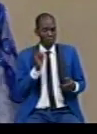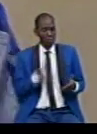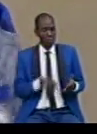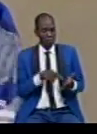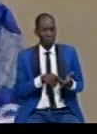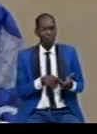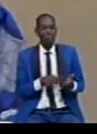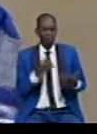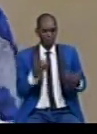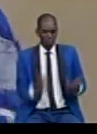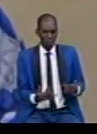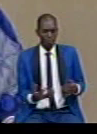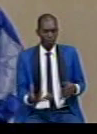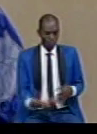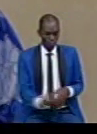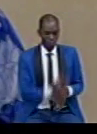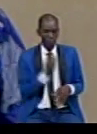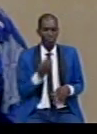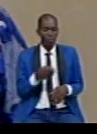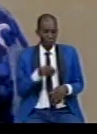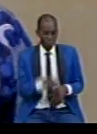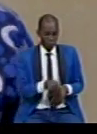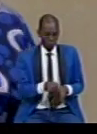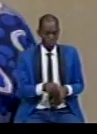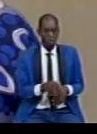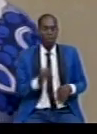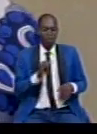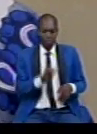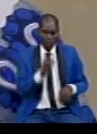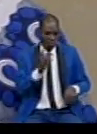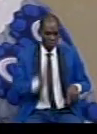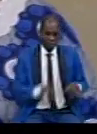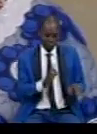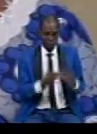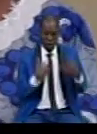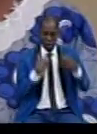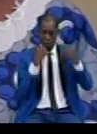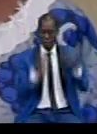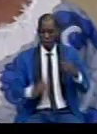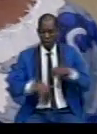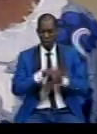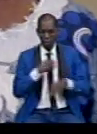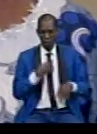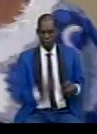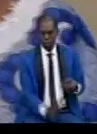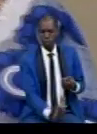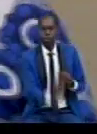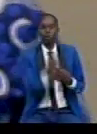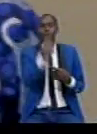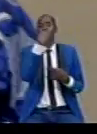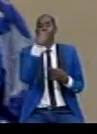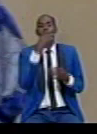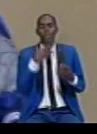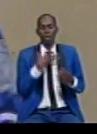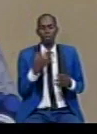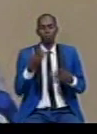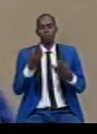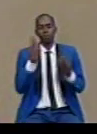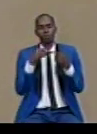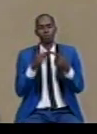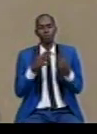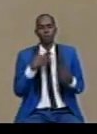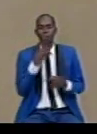come, unwrap yourself and put yourself in my mouth. And the thing remained. I said, oh, you have failed. Jesus